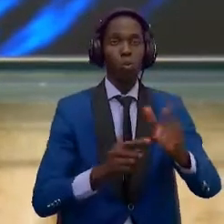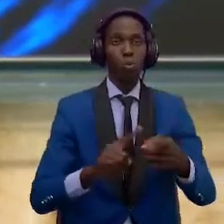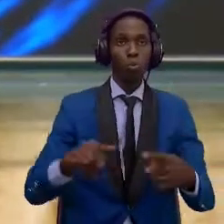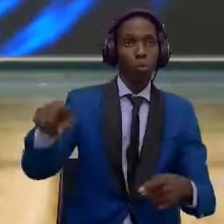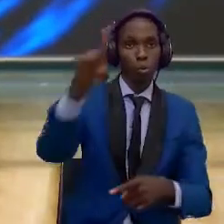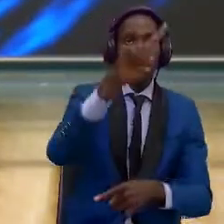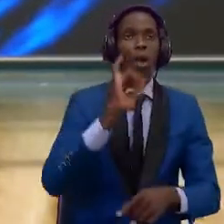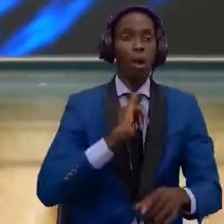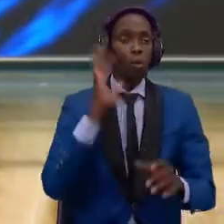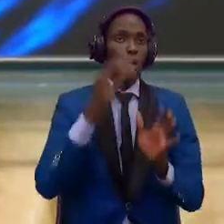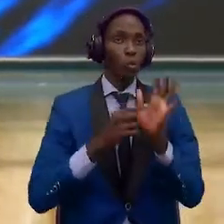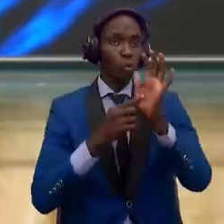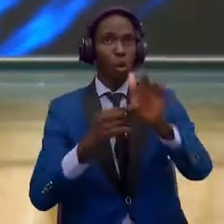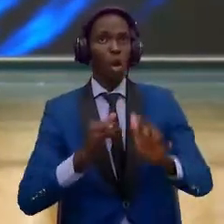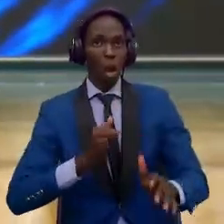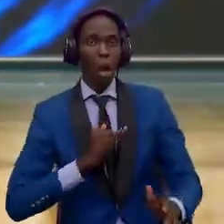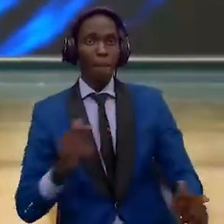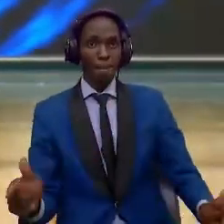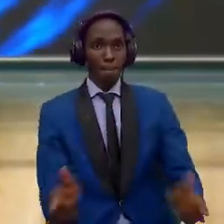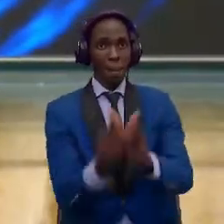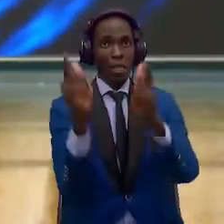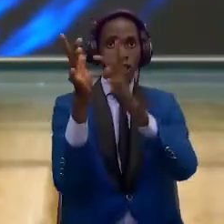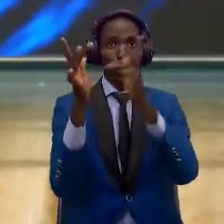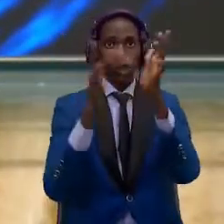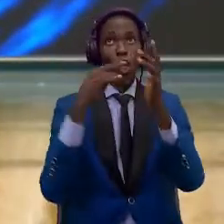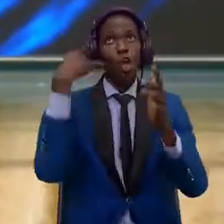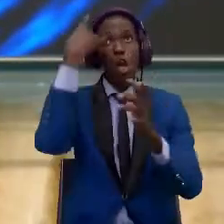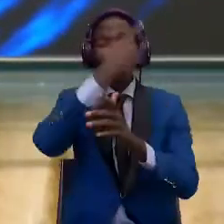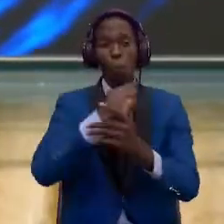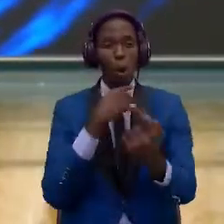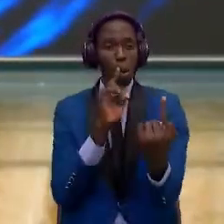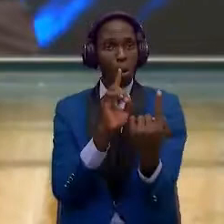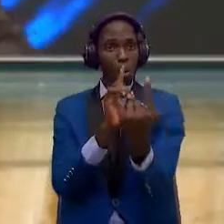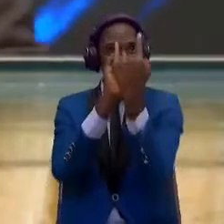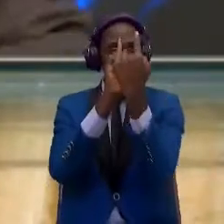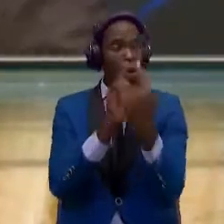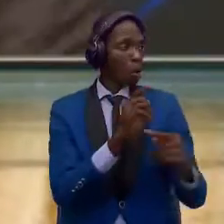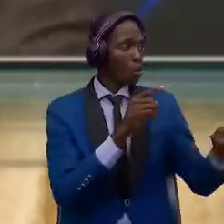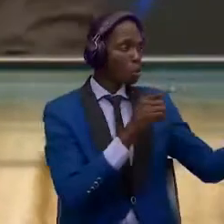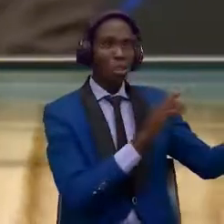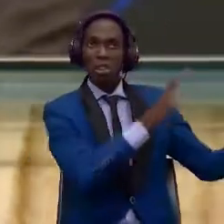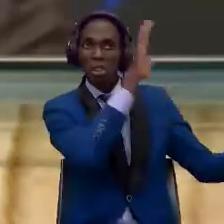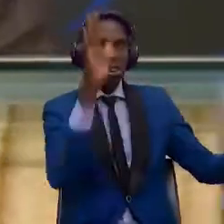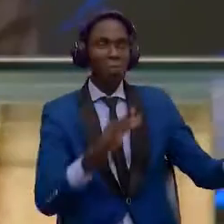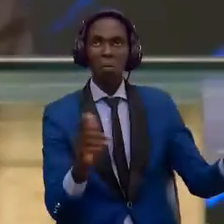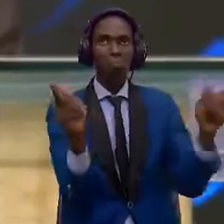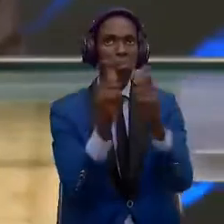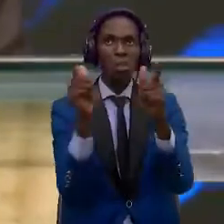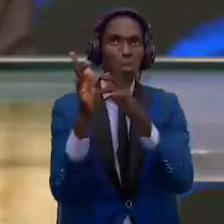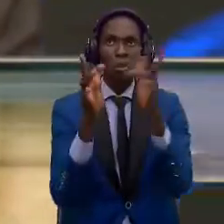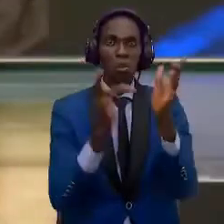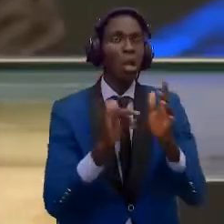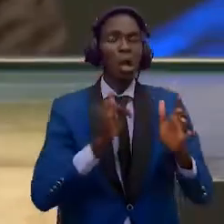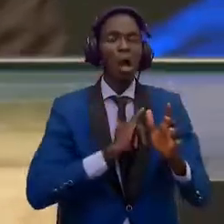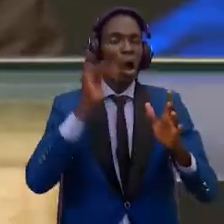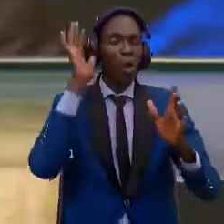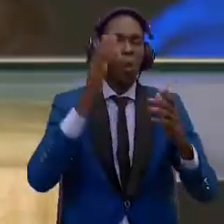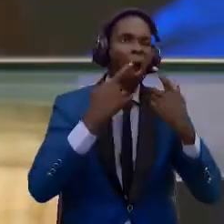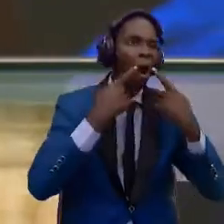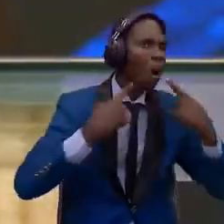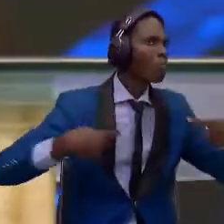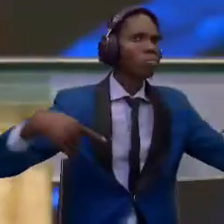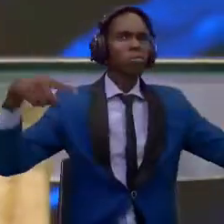met Jesus on the road to Damascus. Apollos never had that. I will blow my trumpet. Paul the